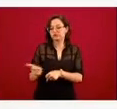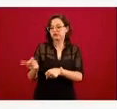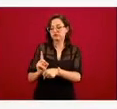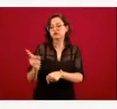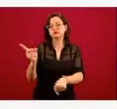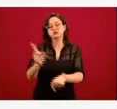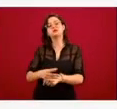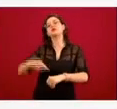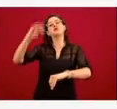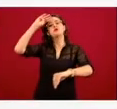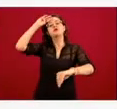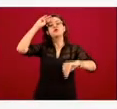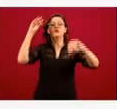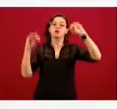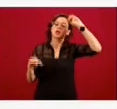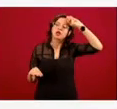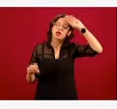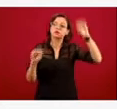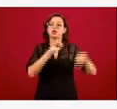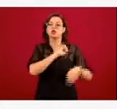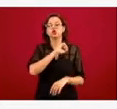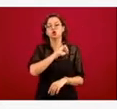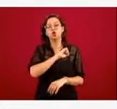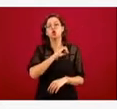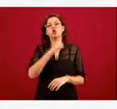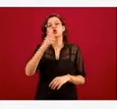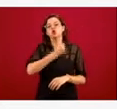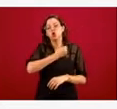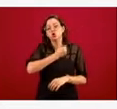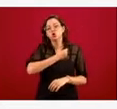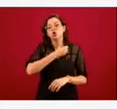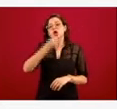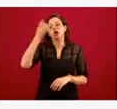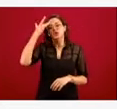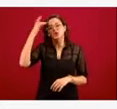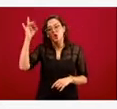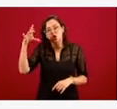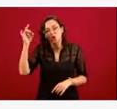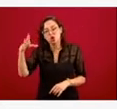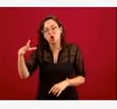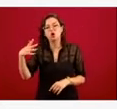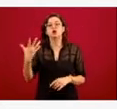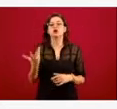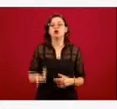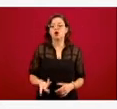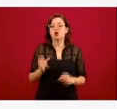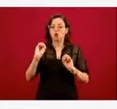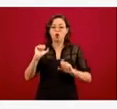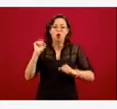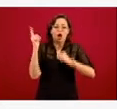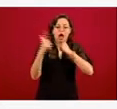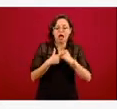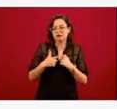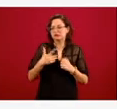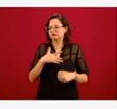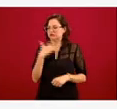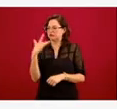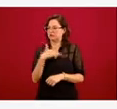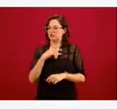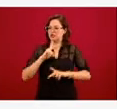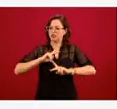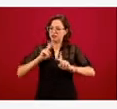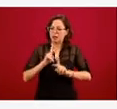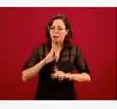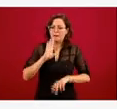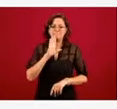as reference the date when the symptoms started, right? So these dates that appear represented are the